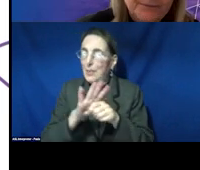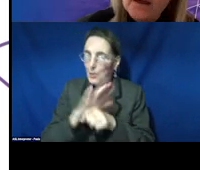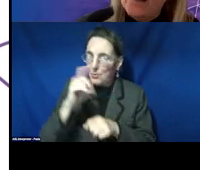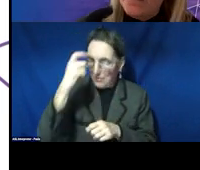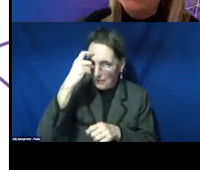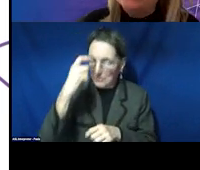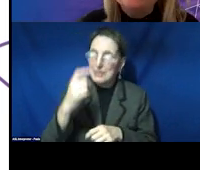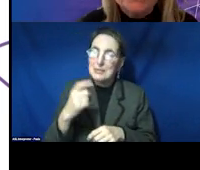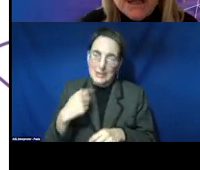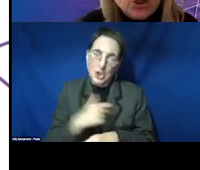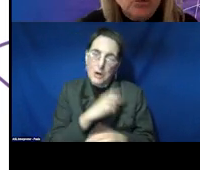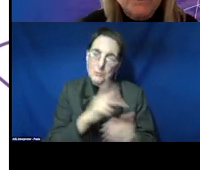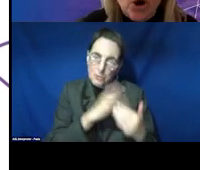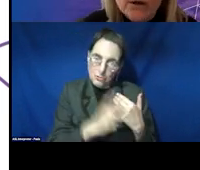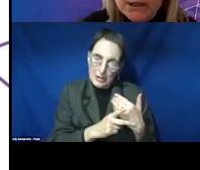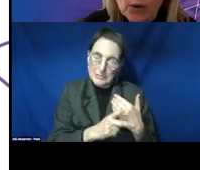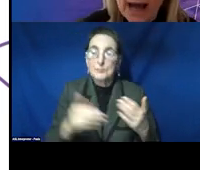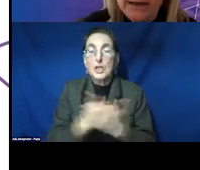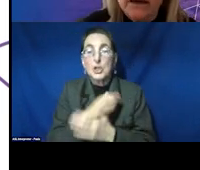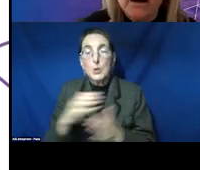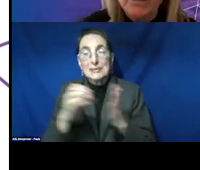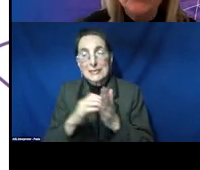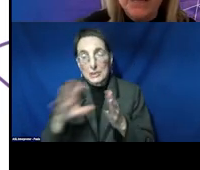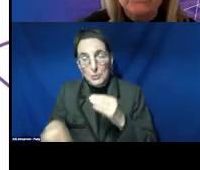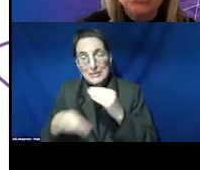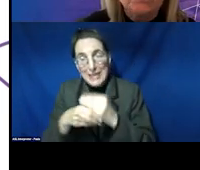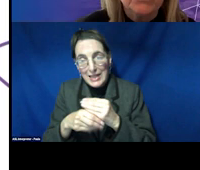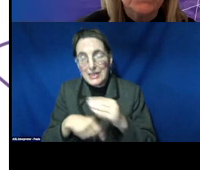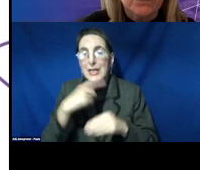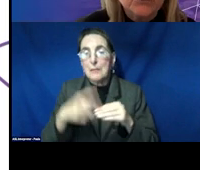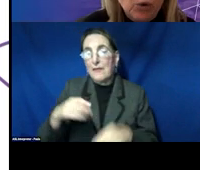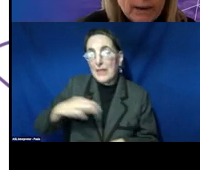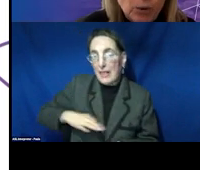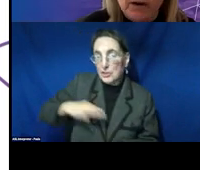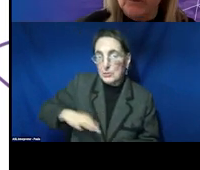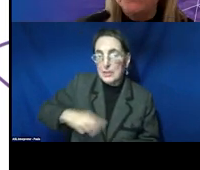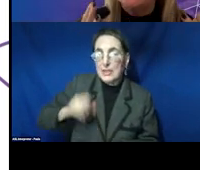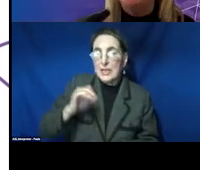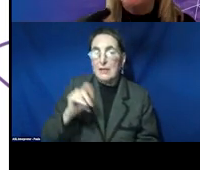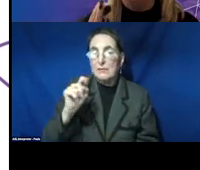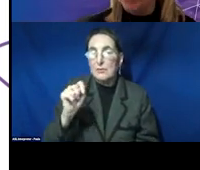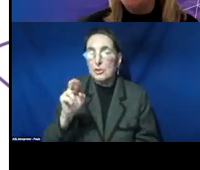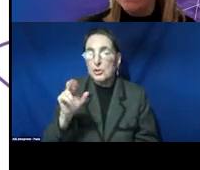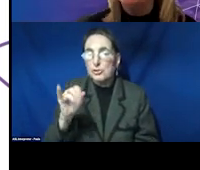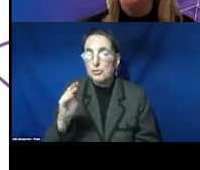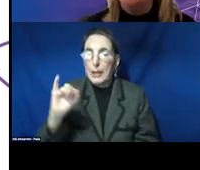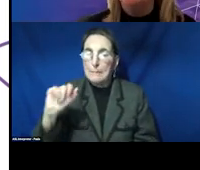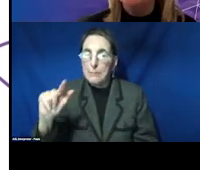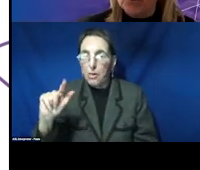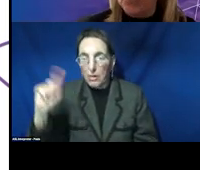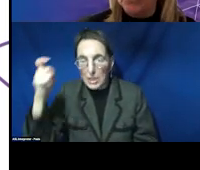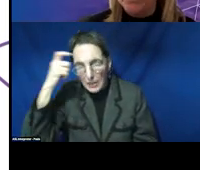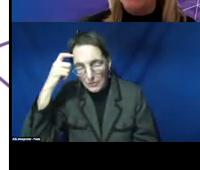programs. A new section was also added about the eligibility of tribal governments. Now, they were